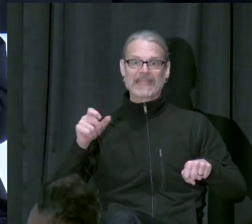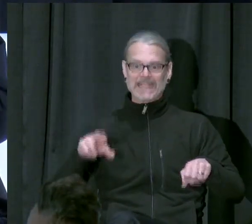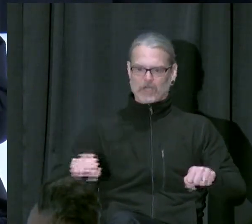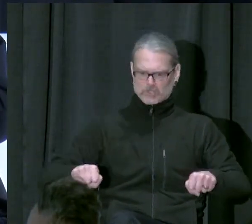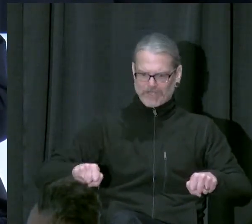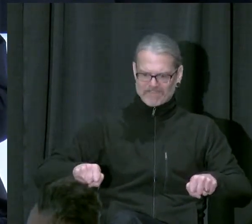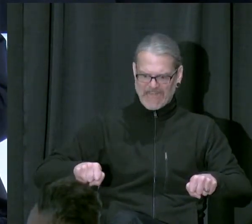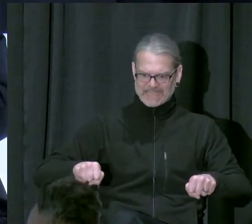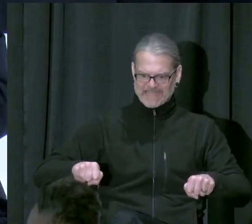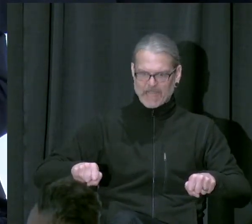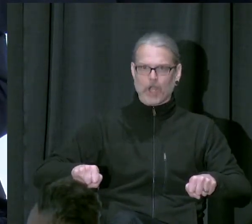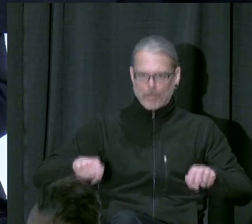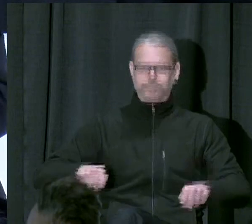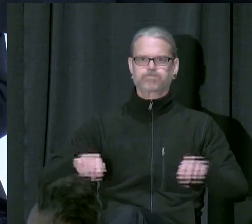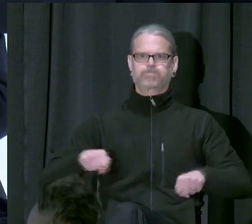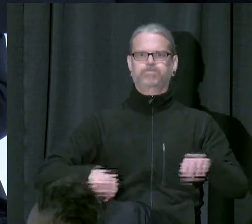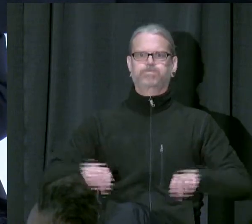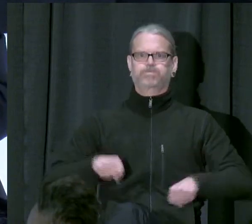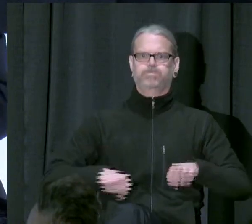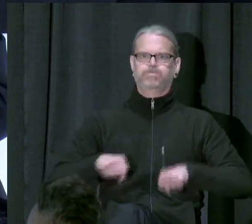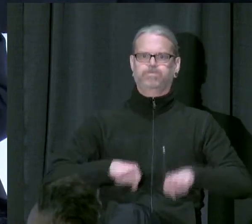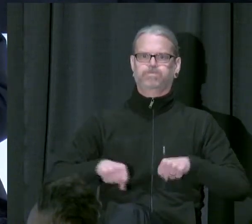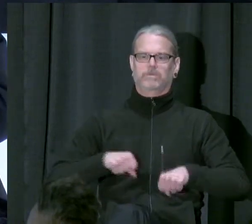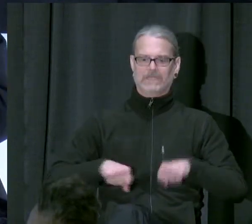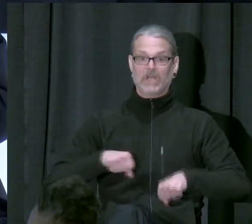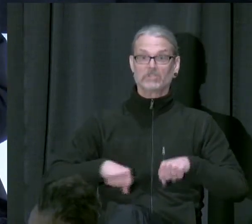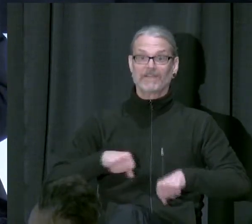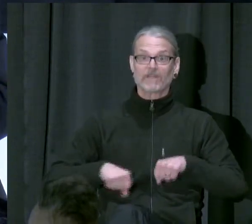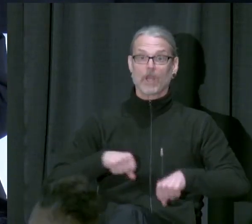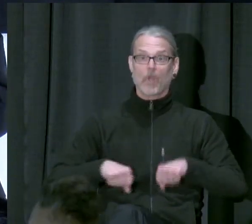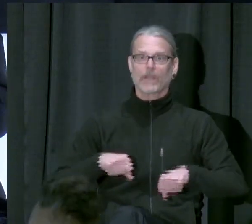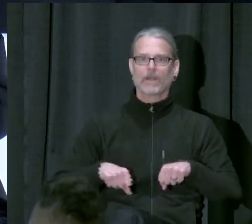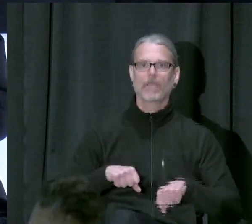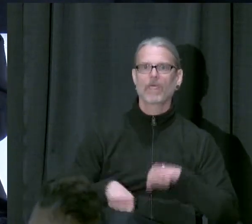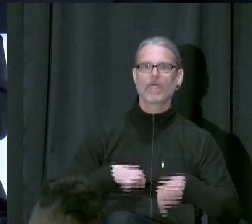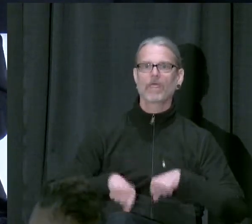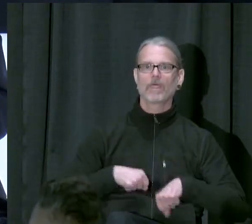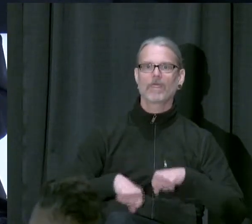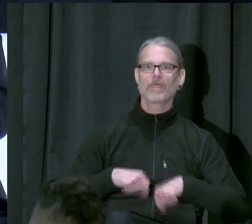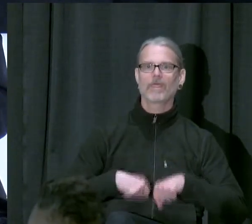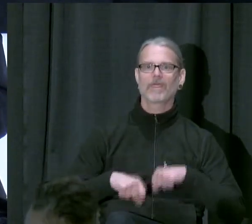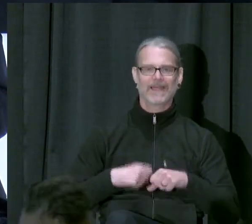bike shifts. So that's a very cool thing. He gets to go out and do his biking and